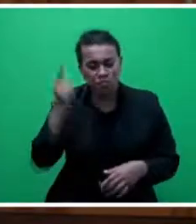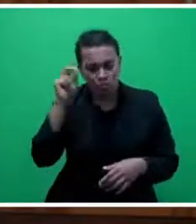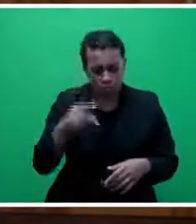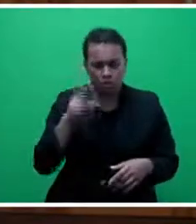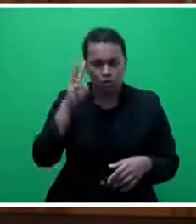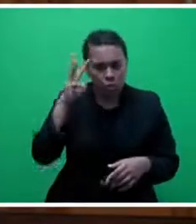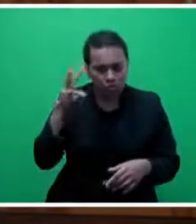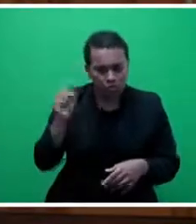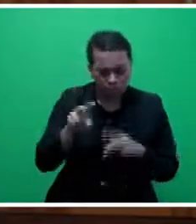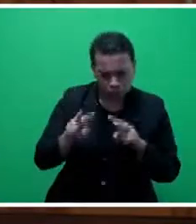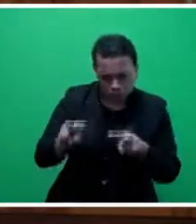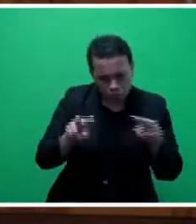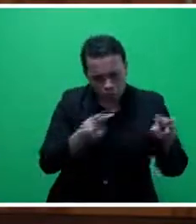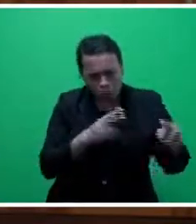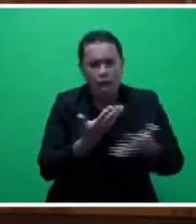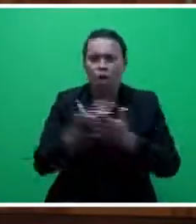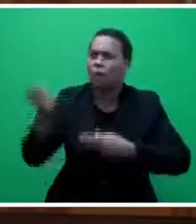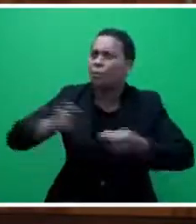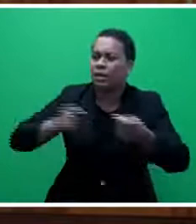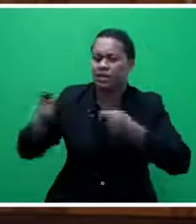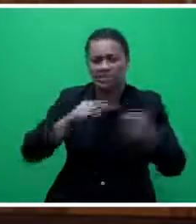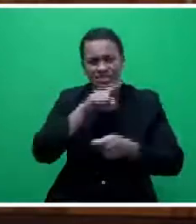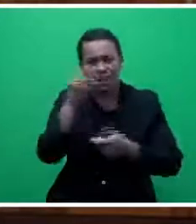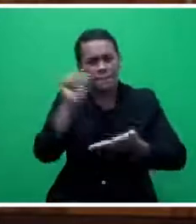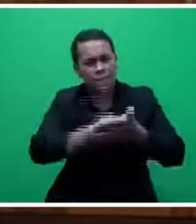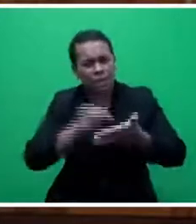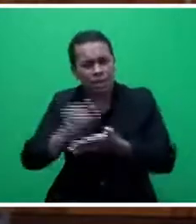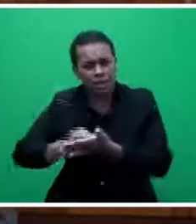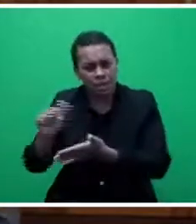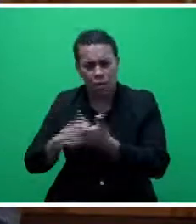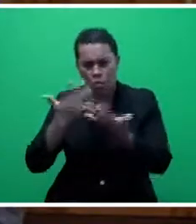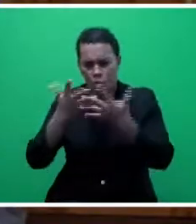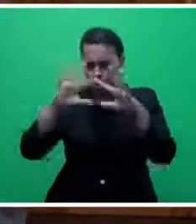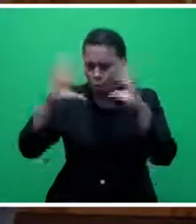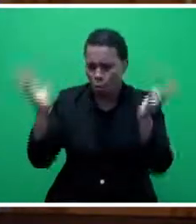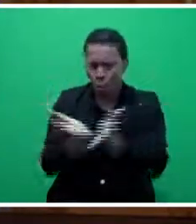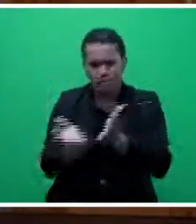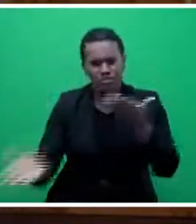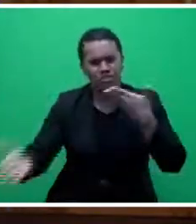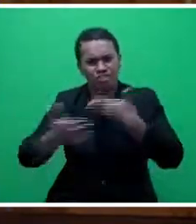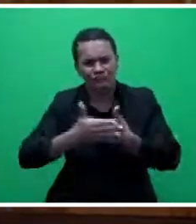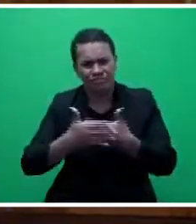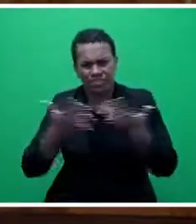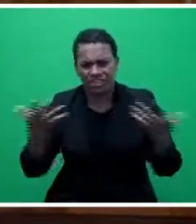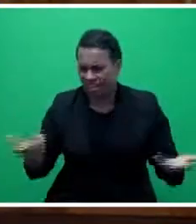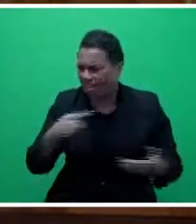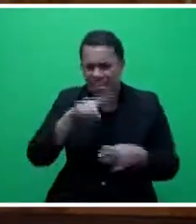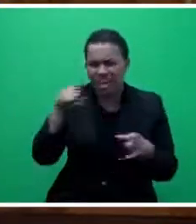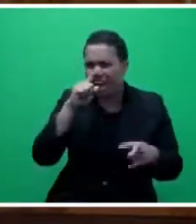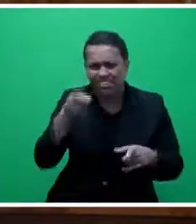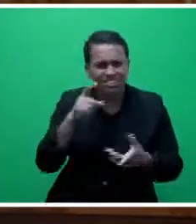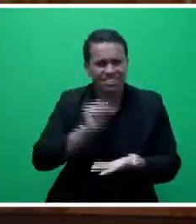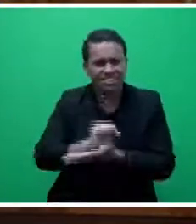find markets for it. At the moment, the world is shut down, half the world is shut down. So your ability to go and market is limited. These are the